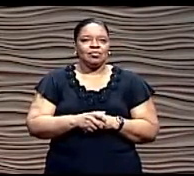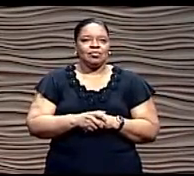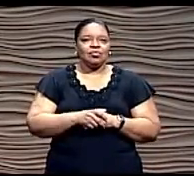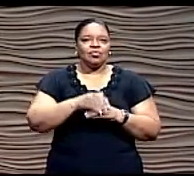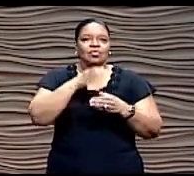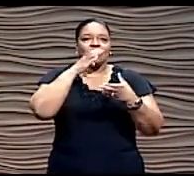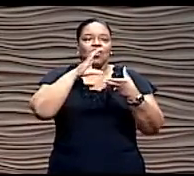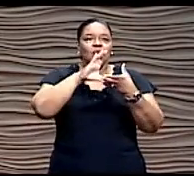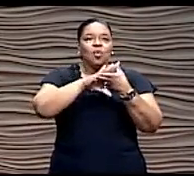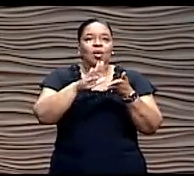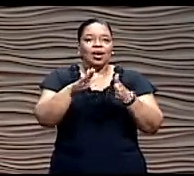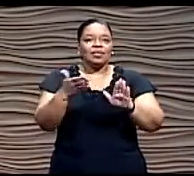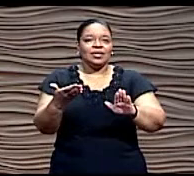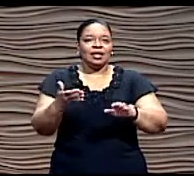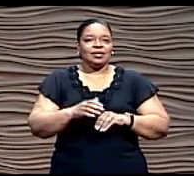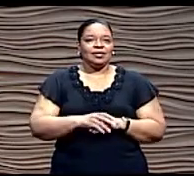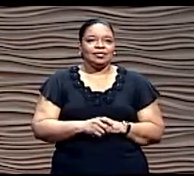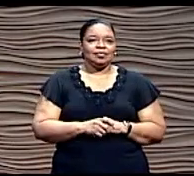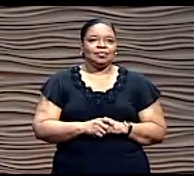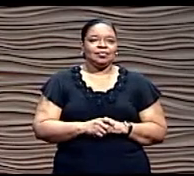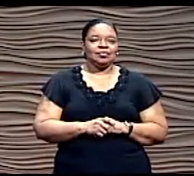"Your wife has died."